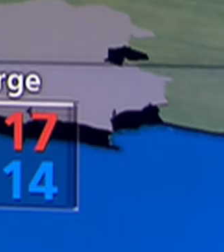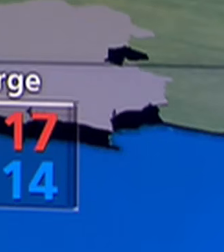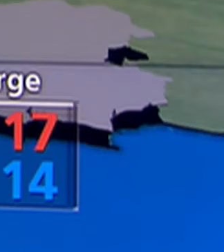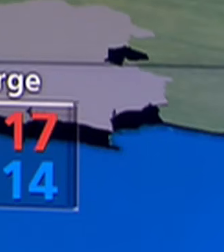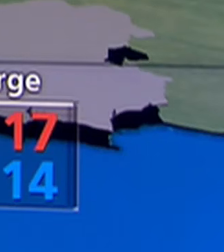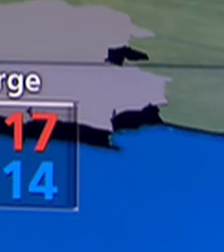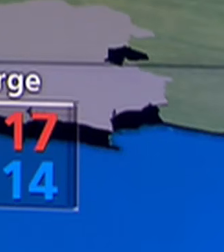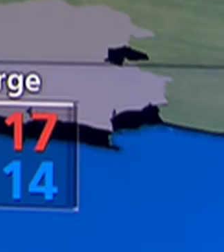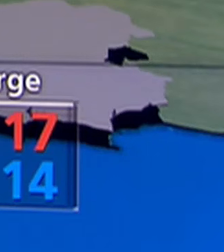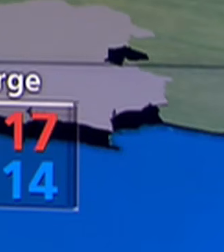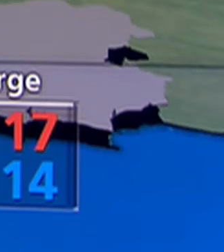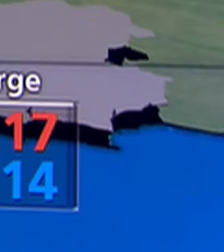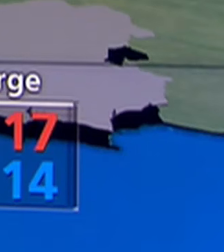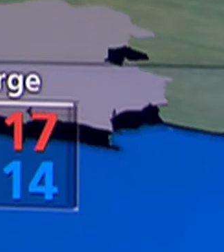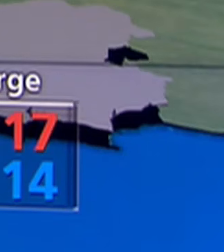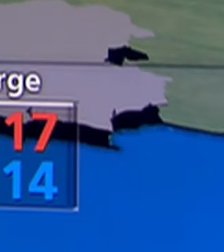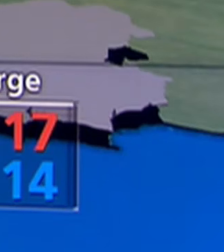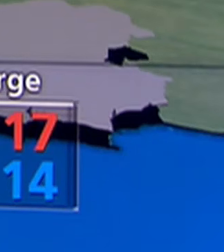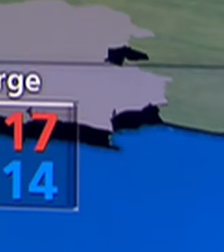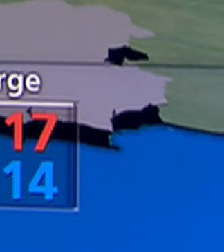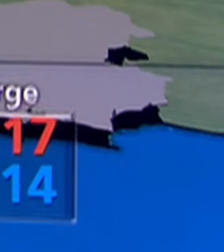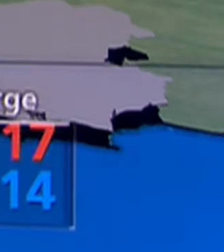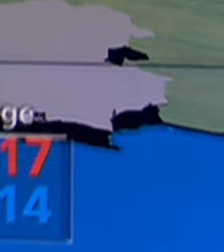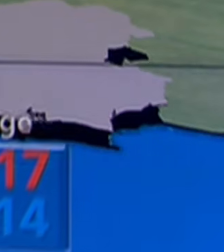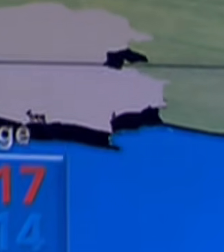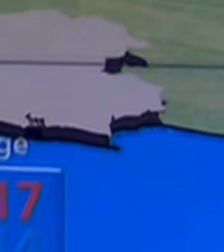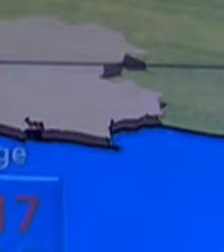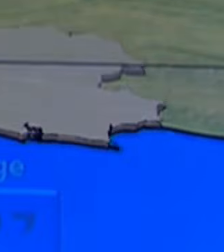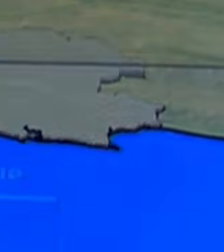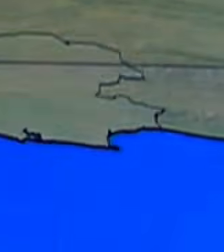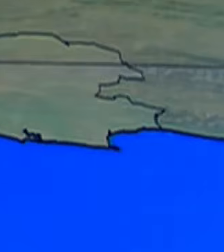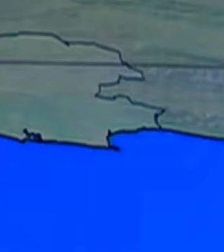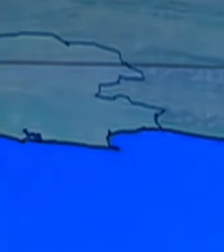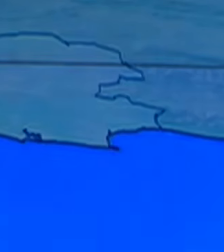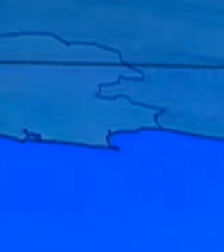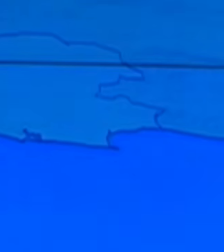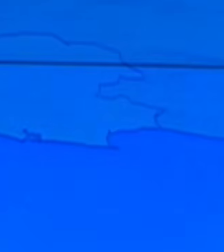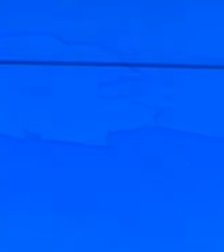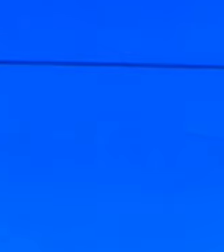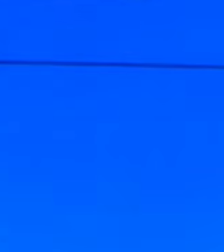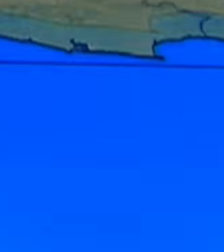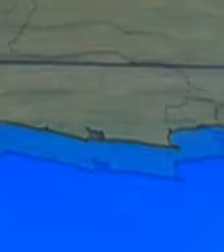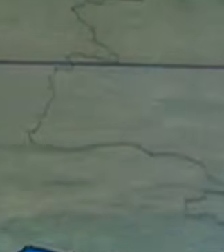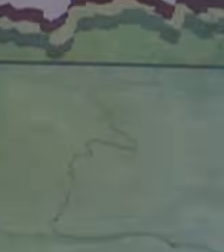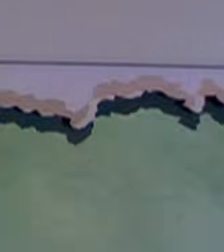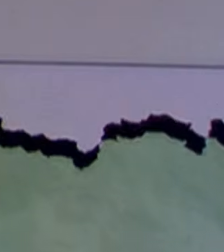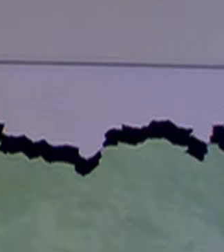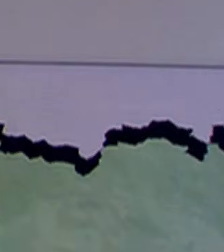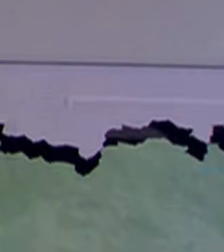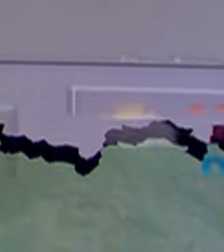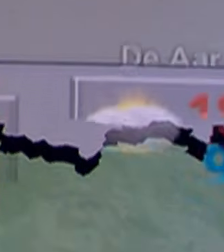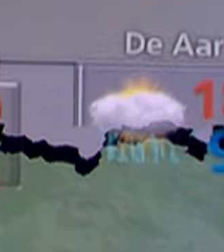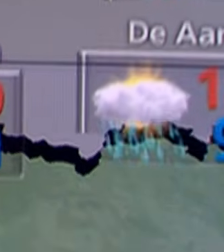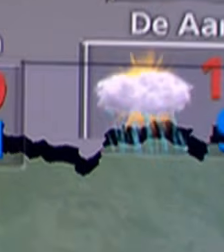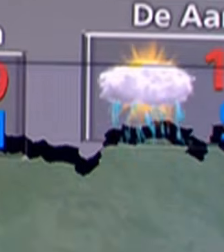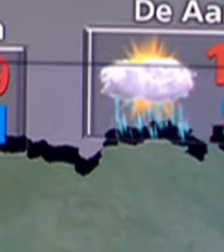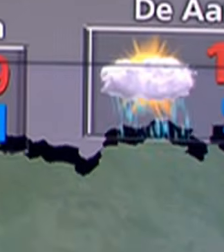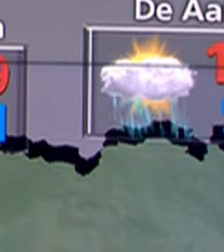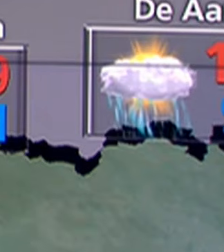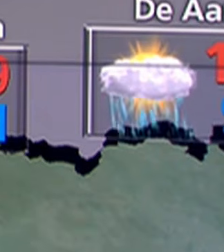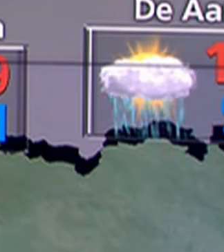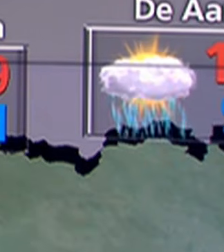ka Bushbuck ka mafatsana fela a tshedileng di teng tla hlo ba boholo ba khati di ka tlase ho leshome mtse emhlano ka ofela ya re balaka tha ka hare ho